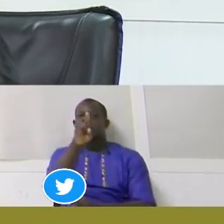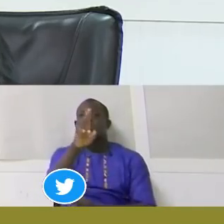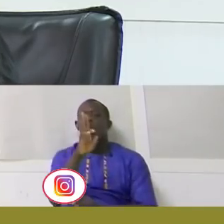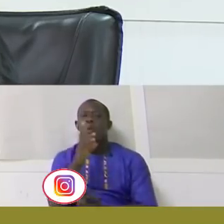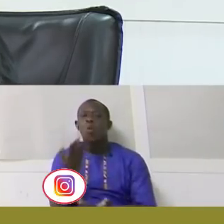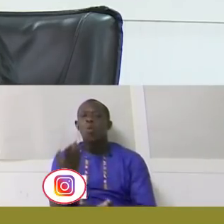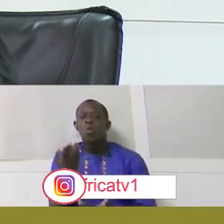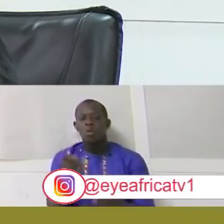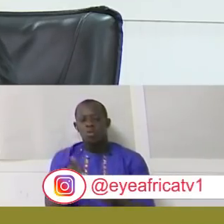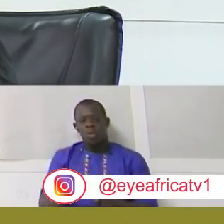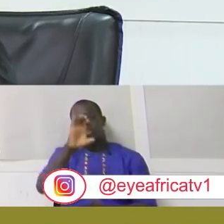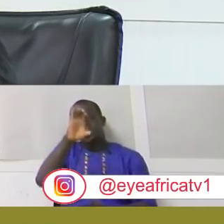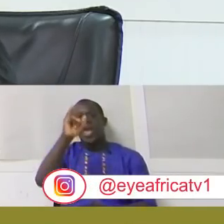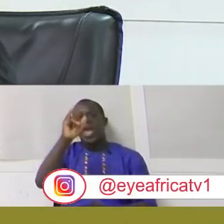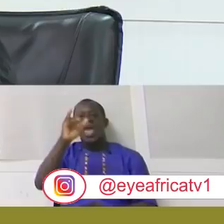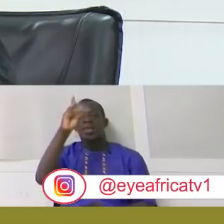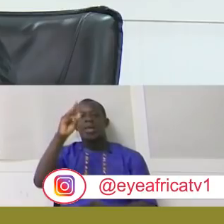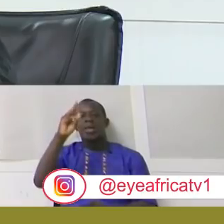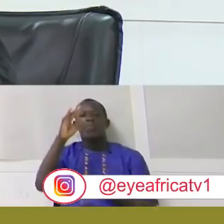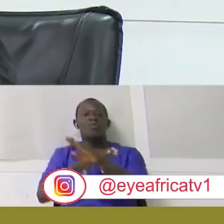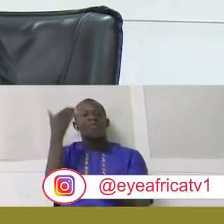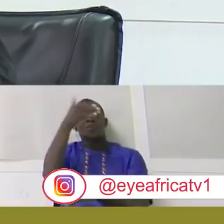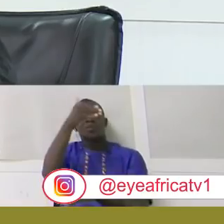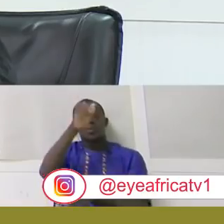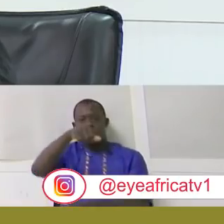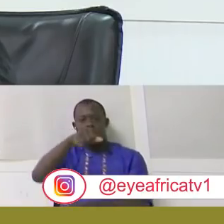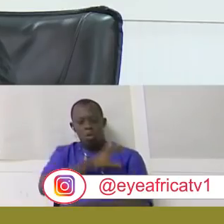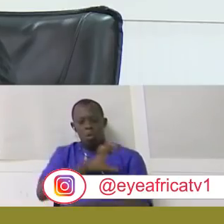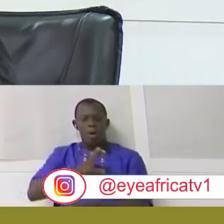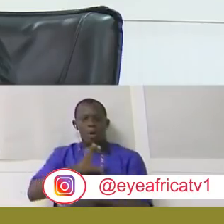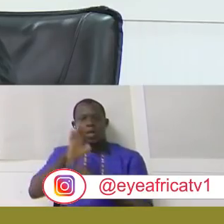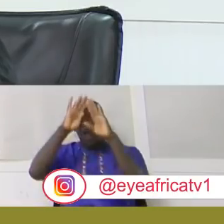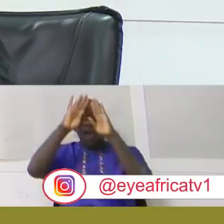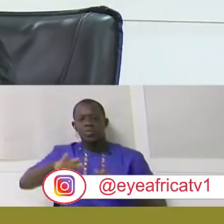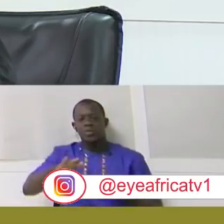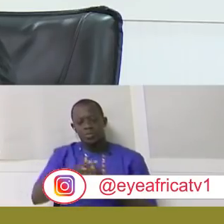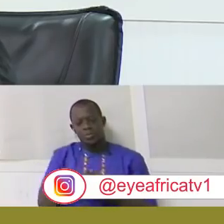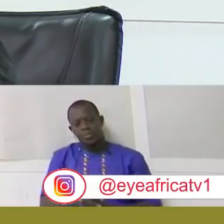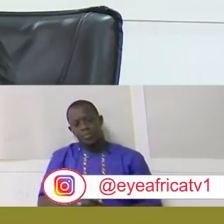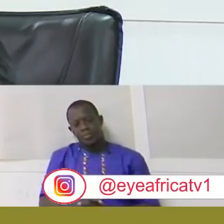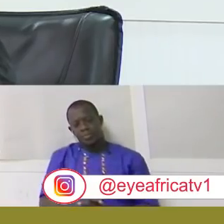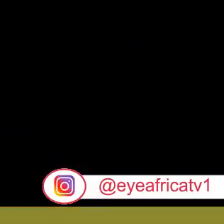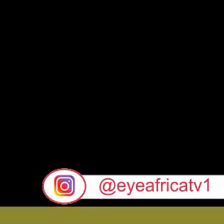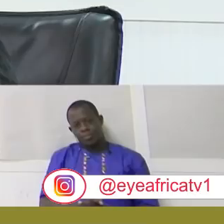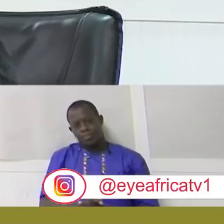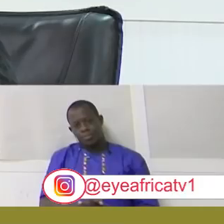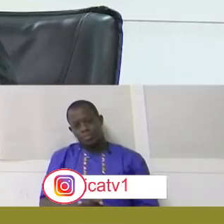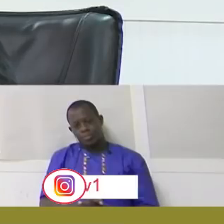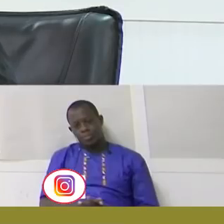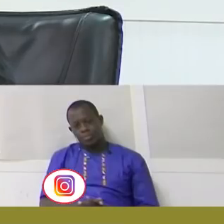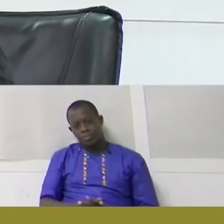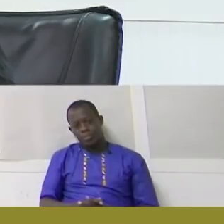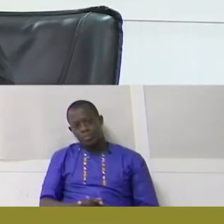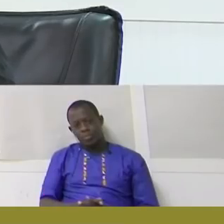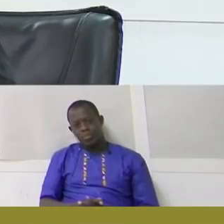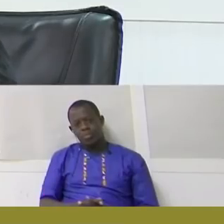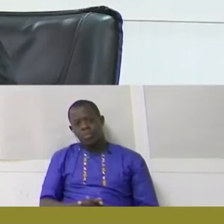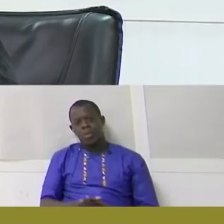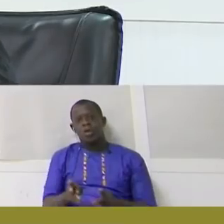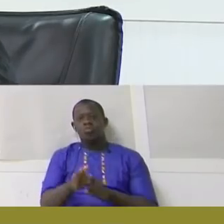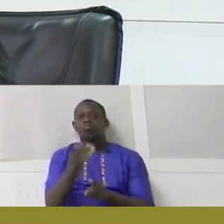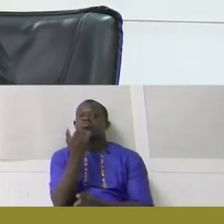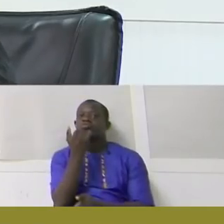you we are waiting for you at the station and you have not showed up. I said who are you and it said it's me. Ngeen jégal ma dé ma